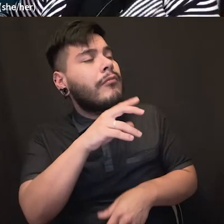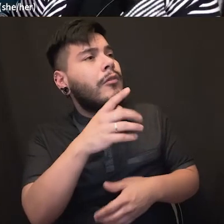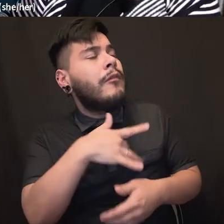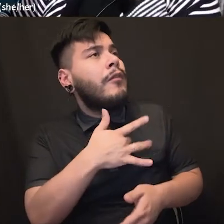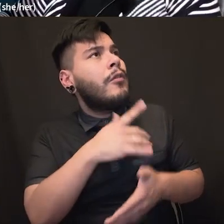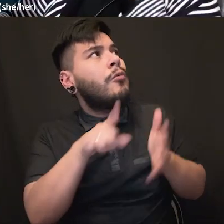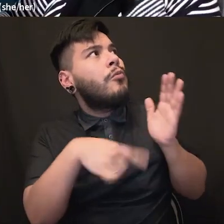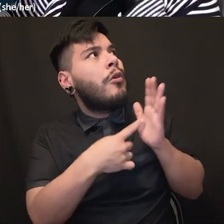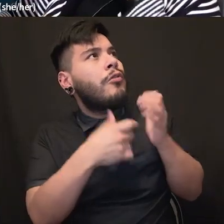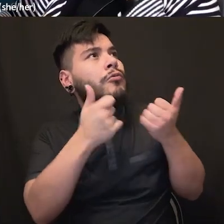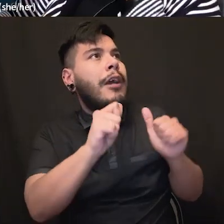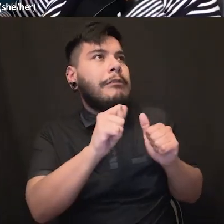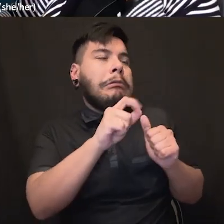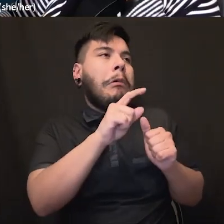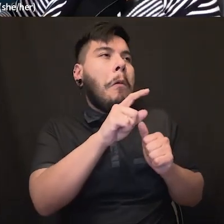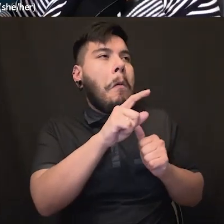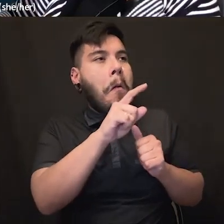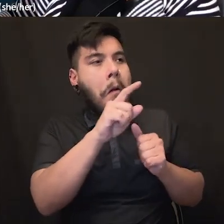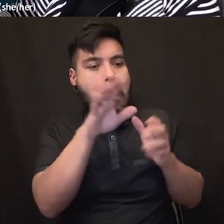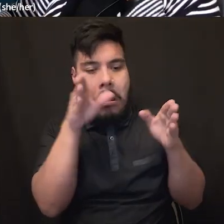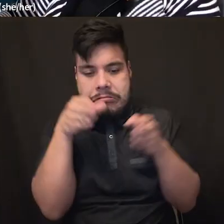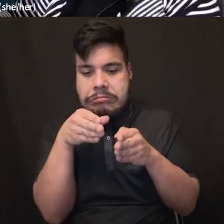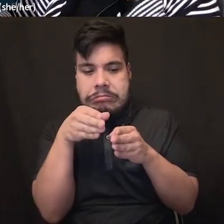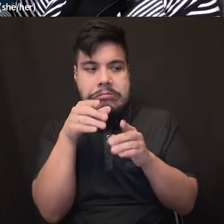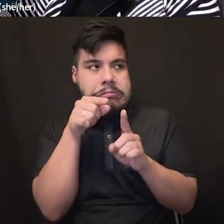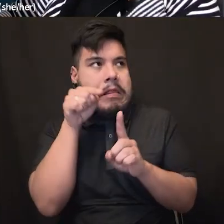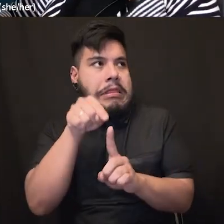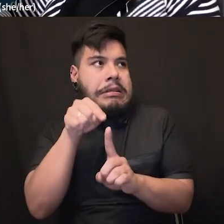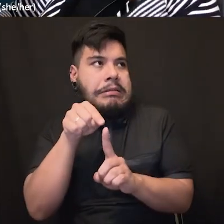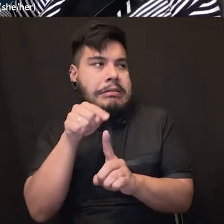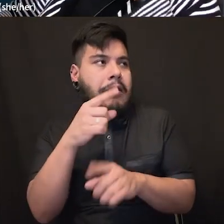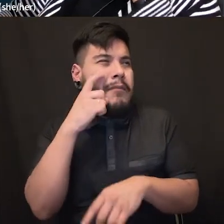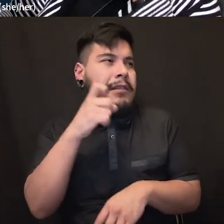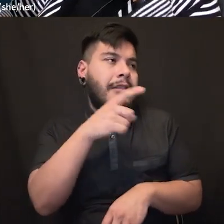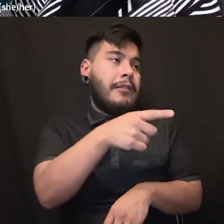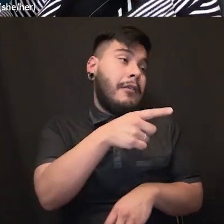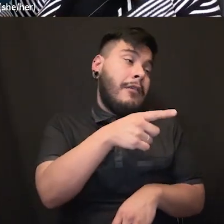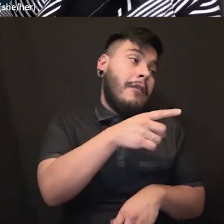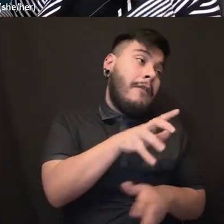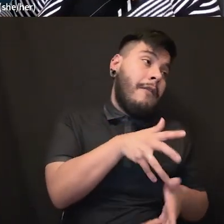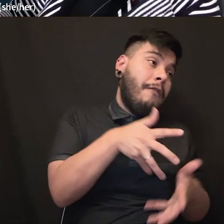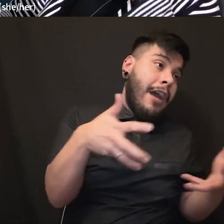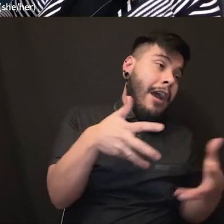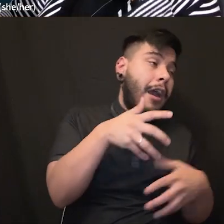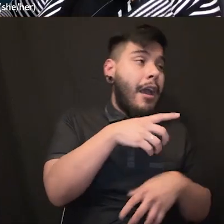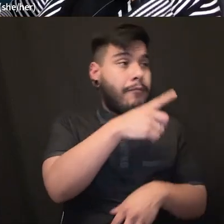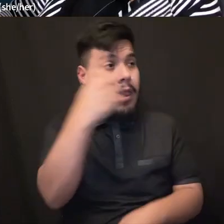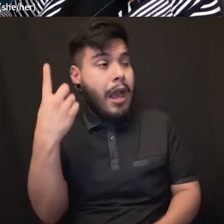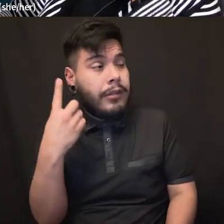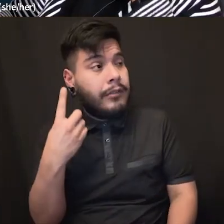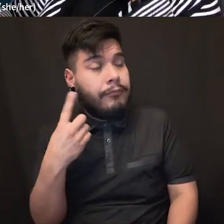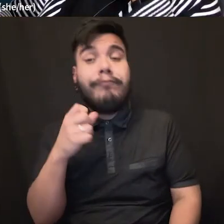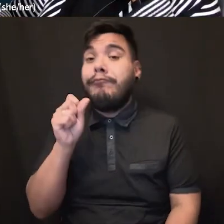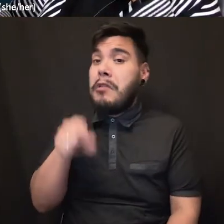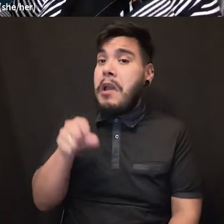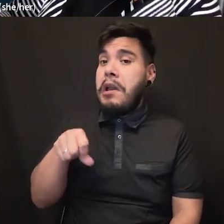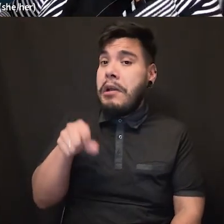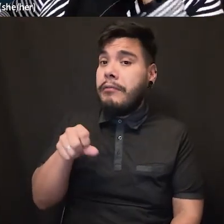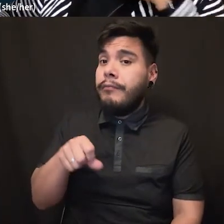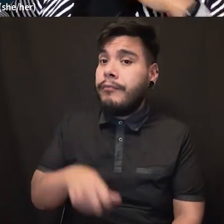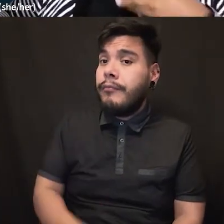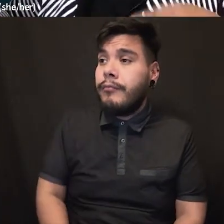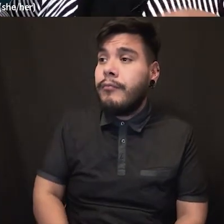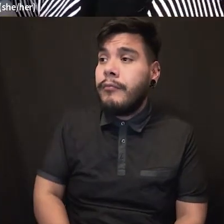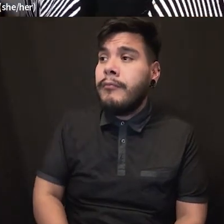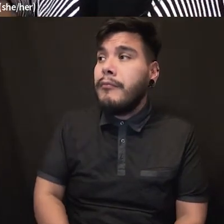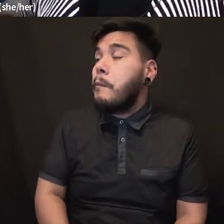people have tried to pigeonhole you in, specifically because of the combination of being fat and Black? Yeah,